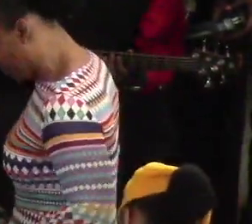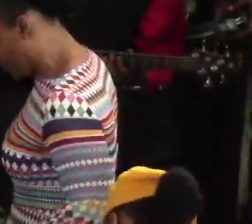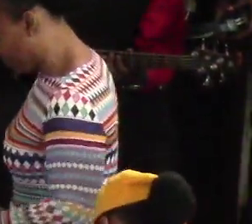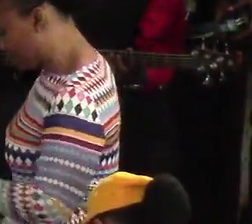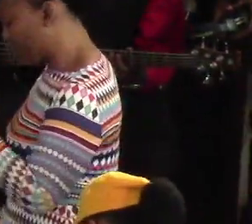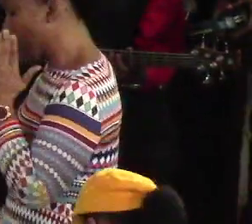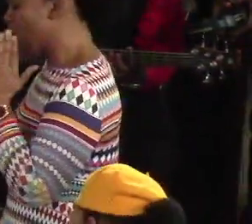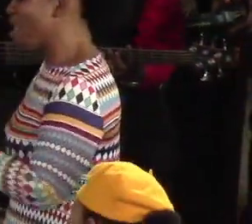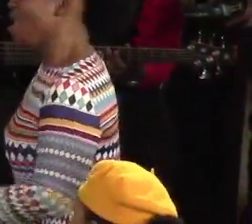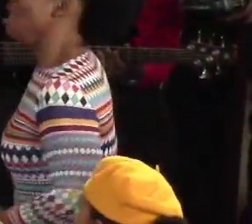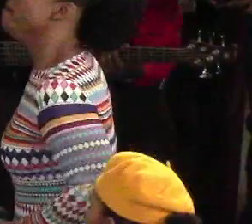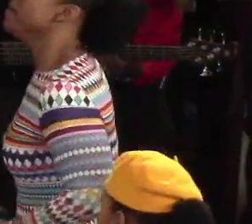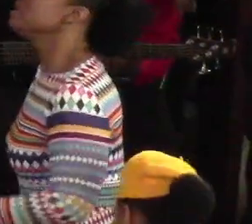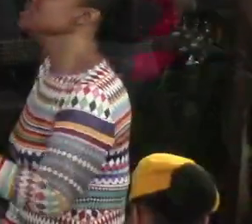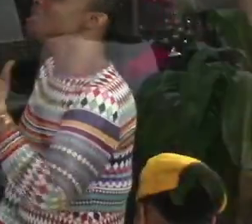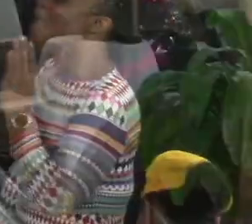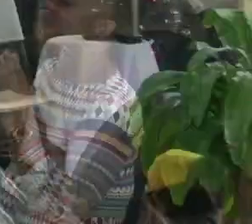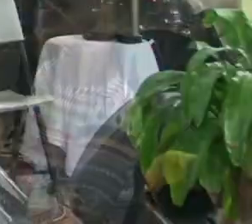said Jesus.